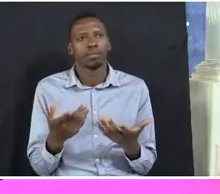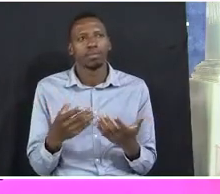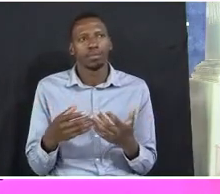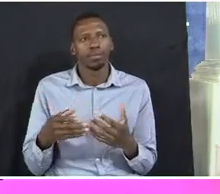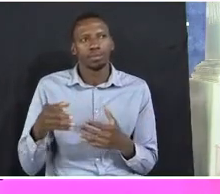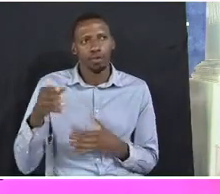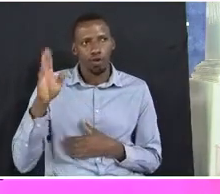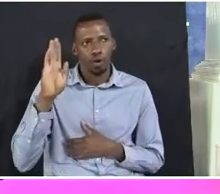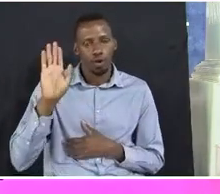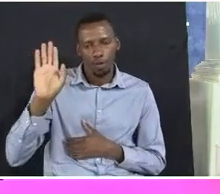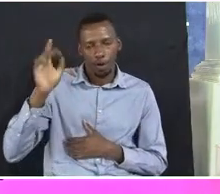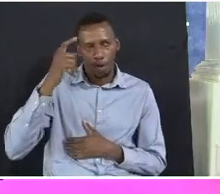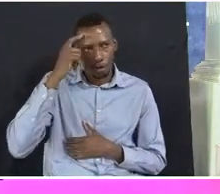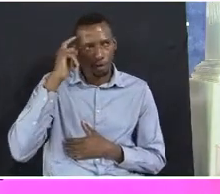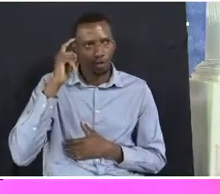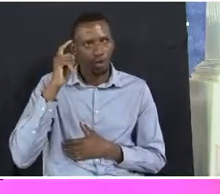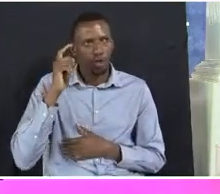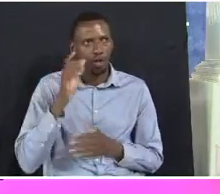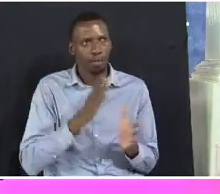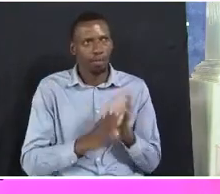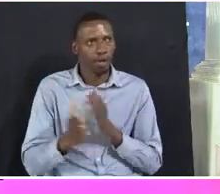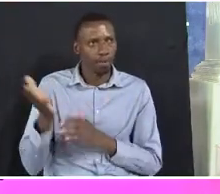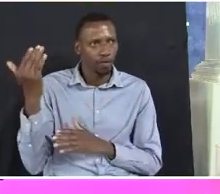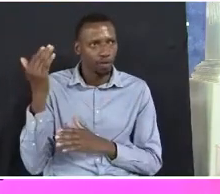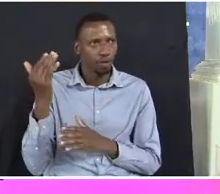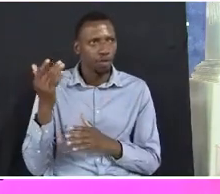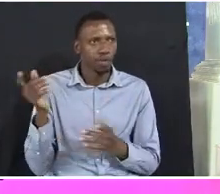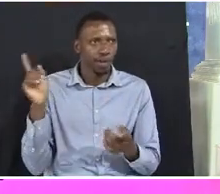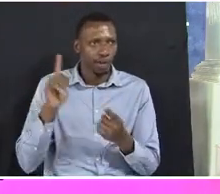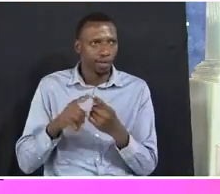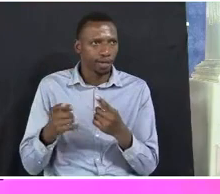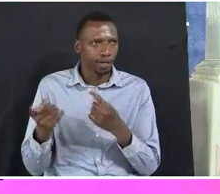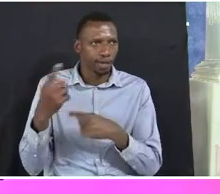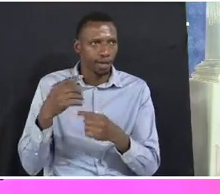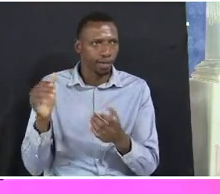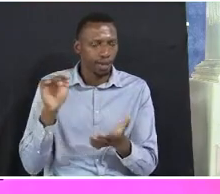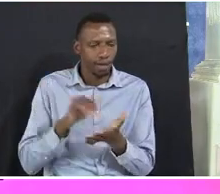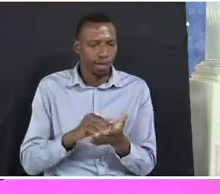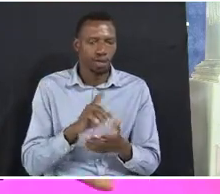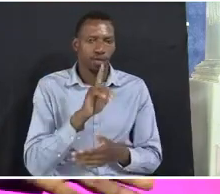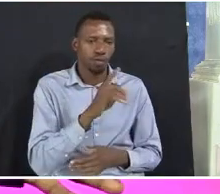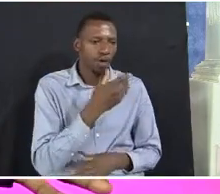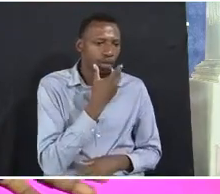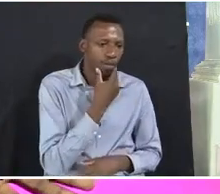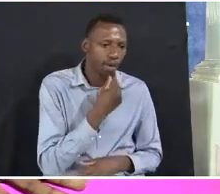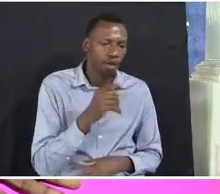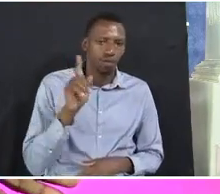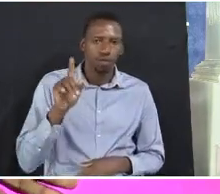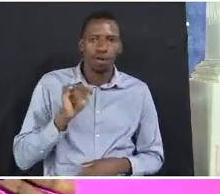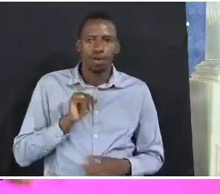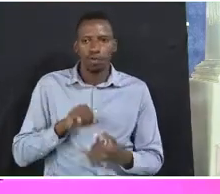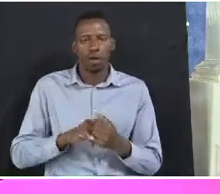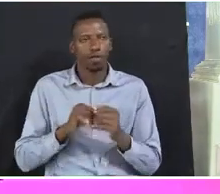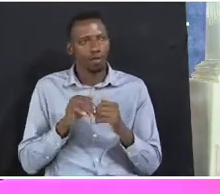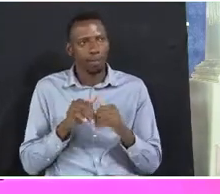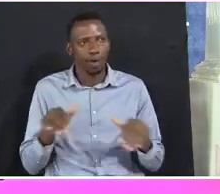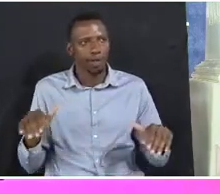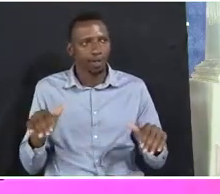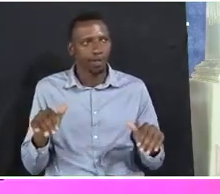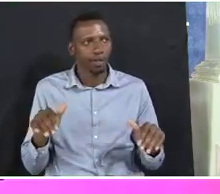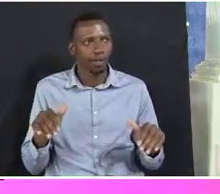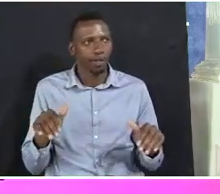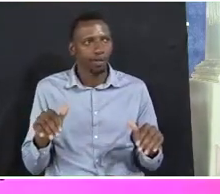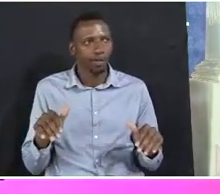God's original plan that remains until he comes again is for one man, one wife. If he had